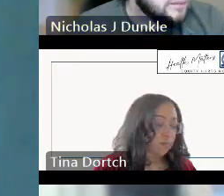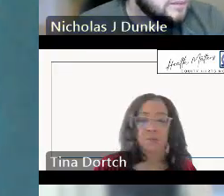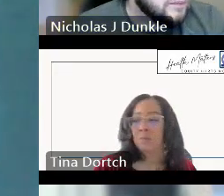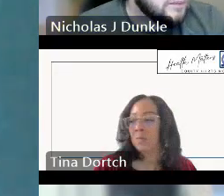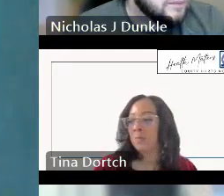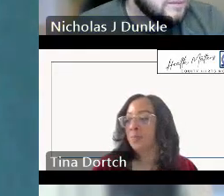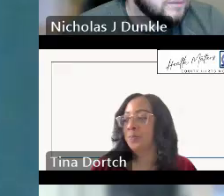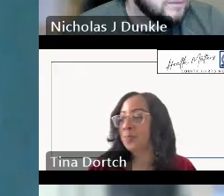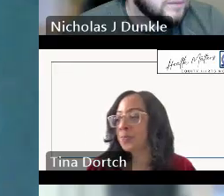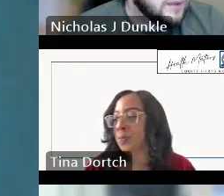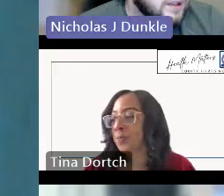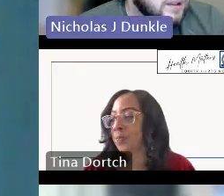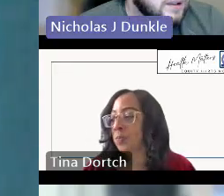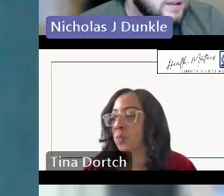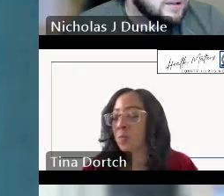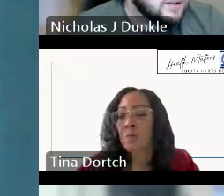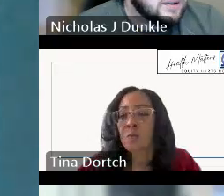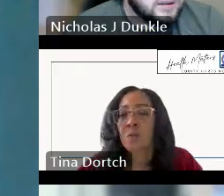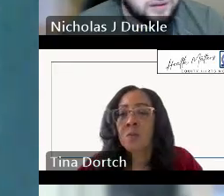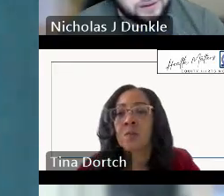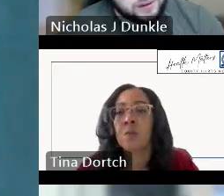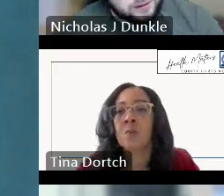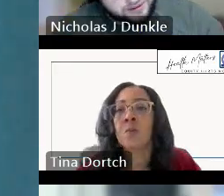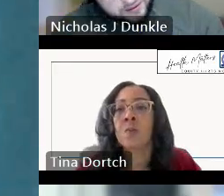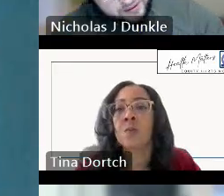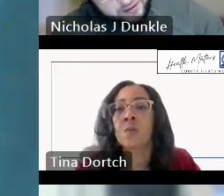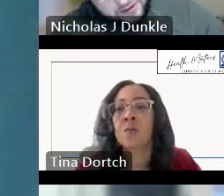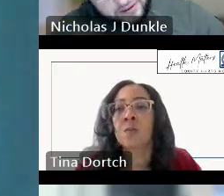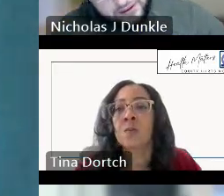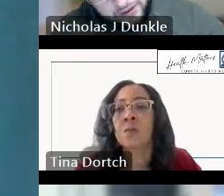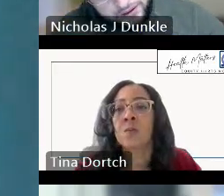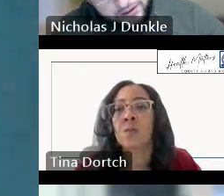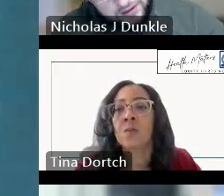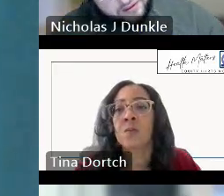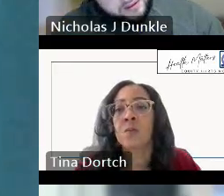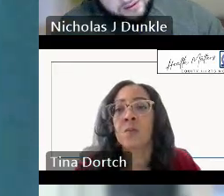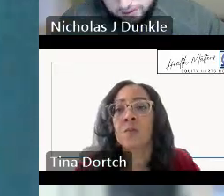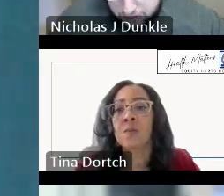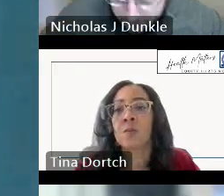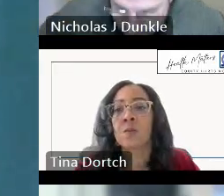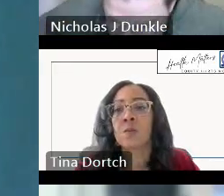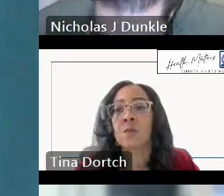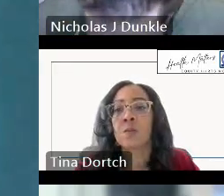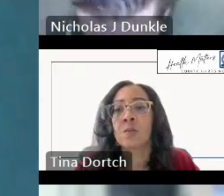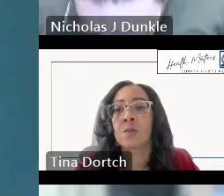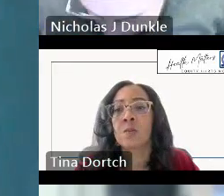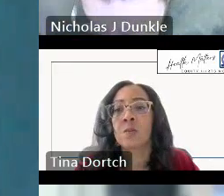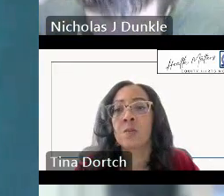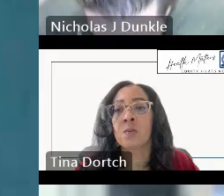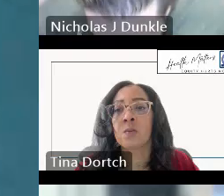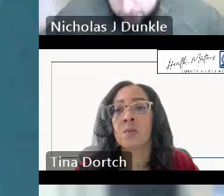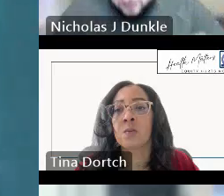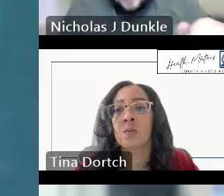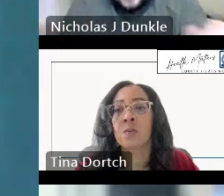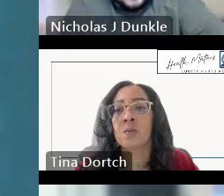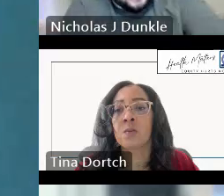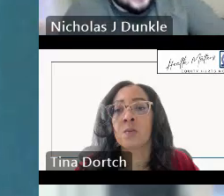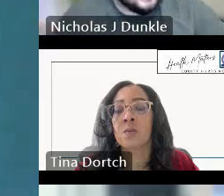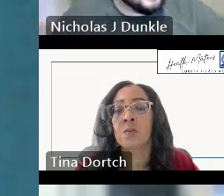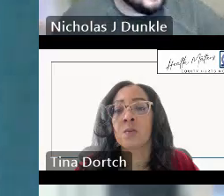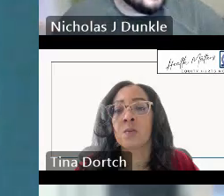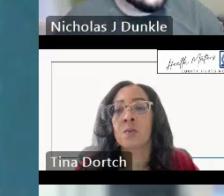Andrew Reyes, committee member for the record, asking. So first of all, I'd like to acknowledge this. This is an